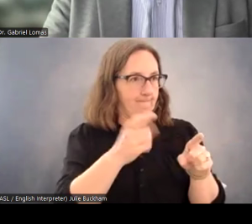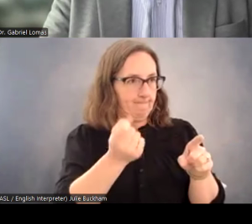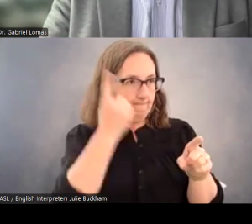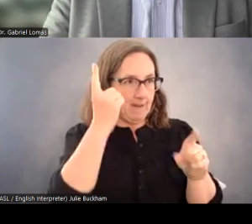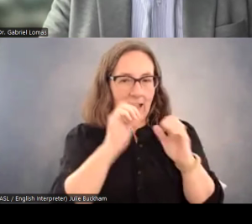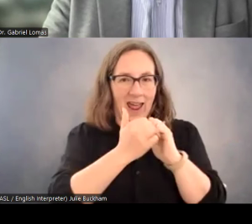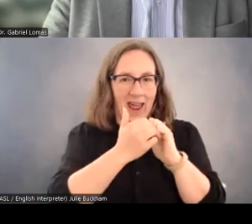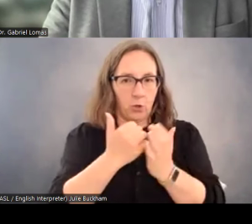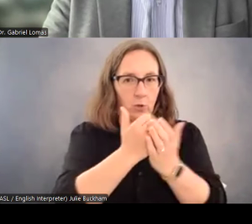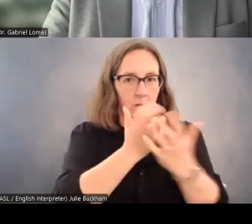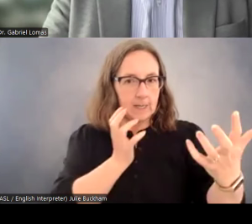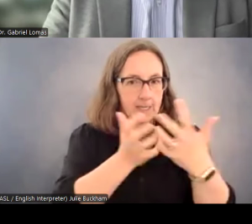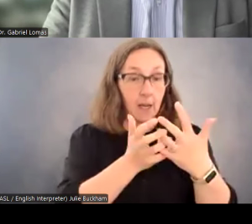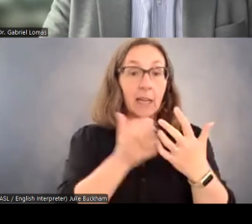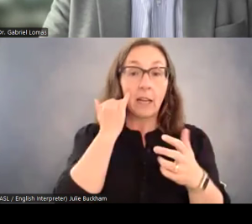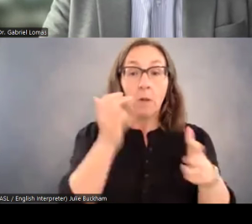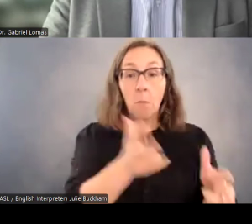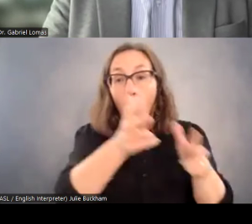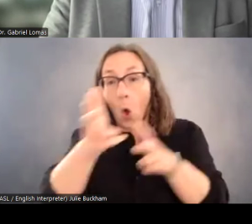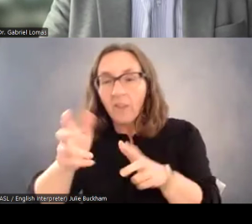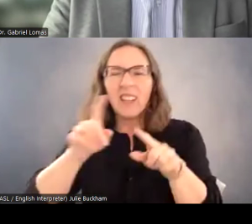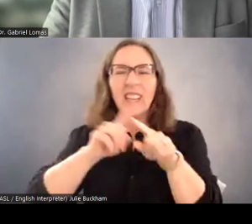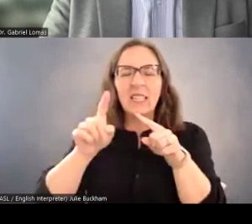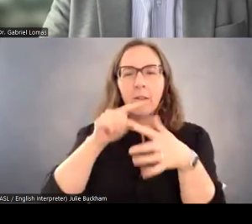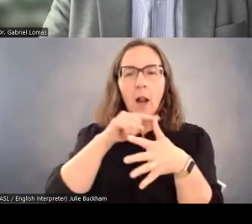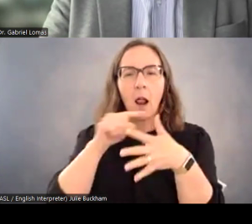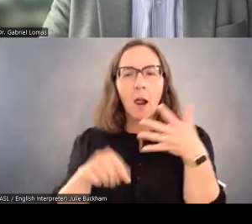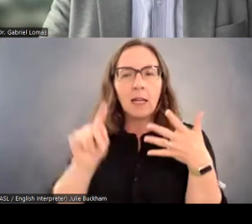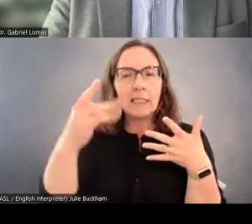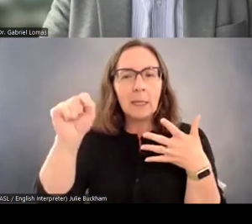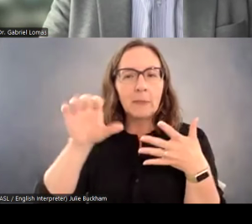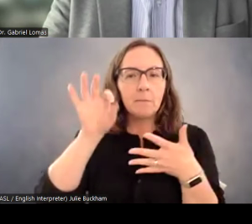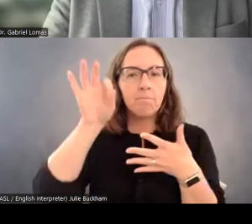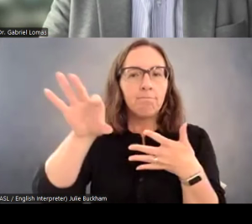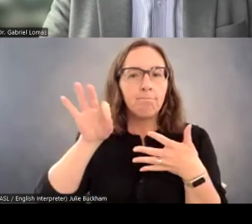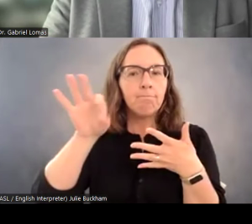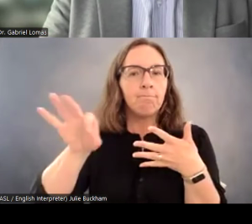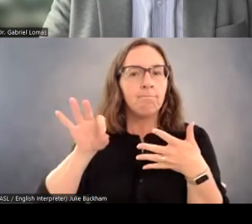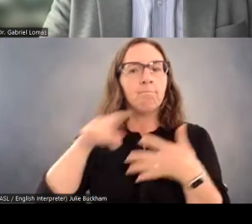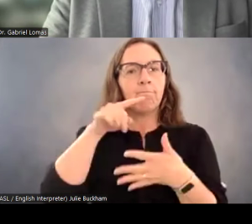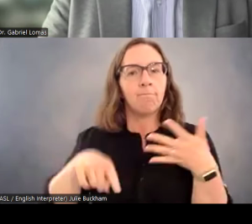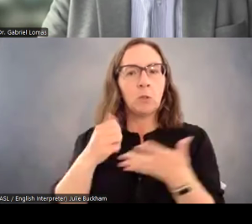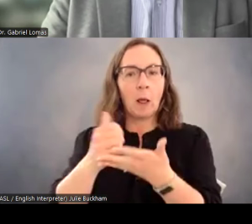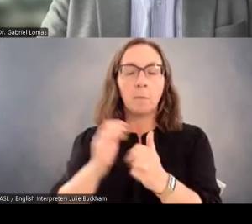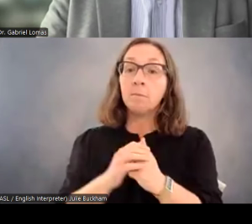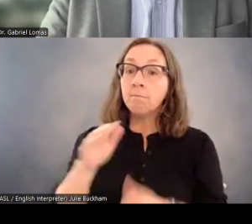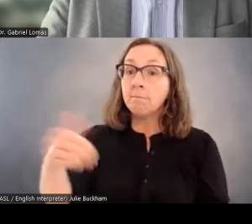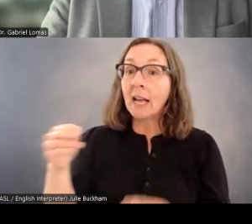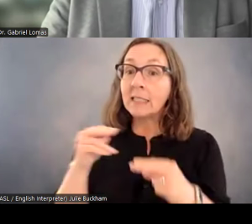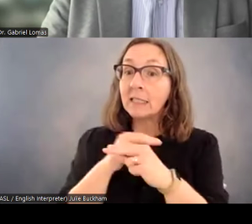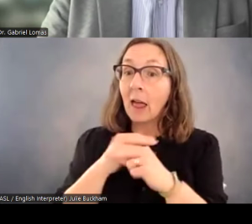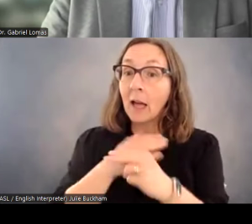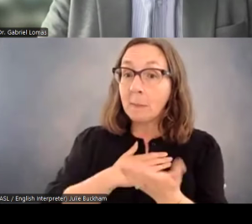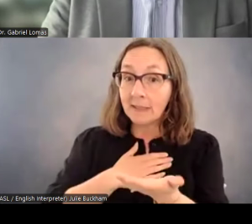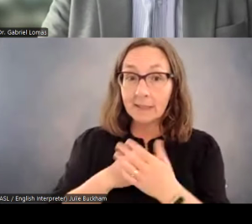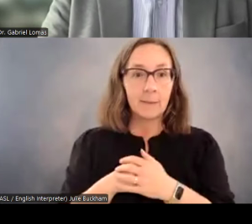and what to do when pulled over. So there's a number of different tips here on these communication visor cards. Next slide. And here's a